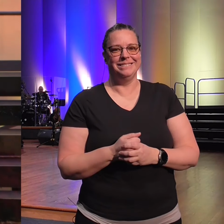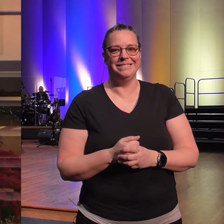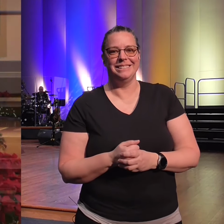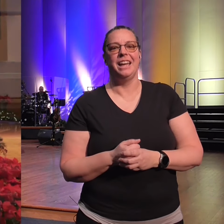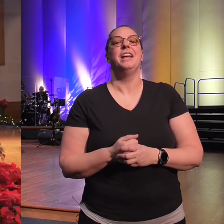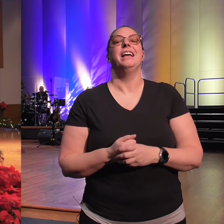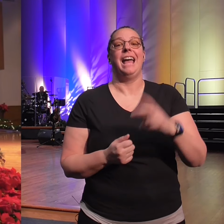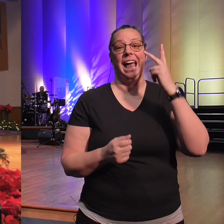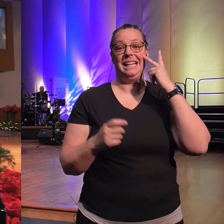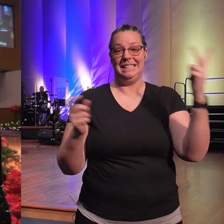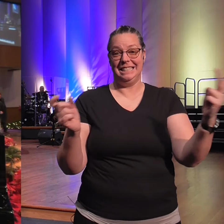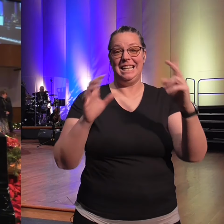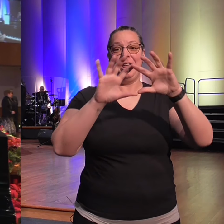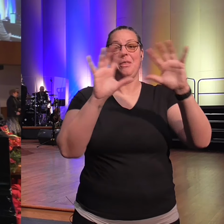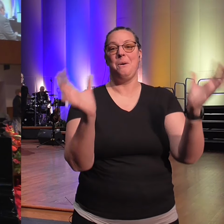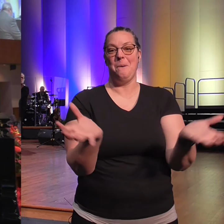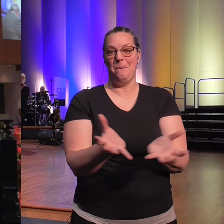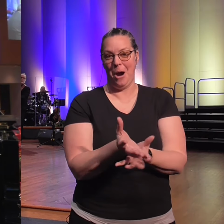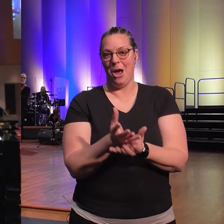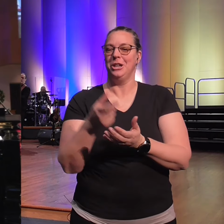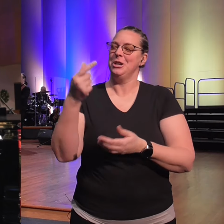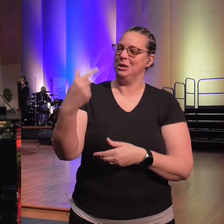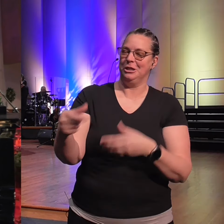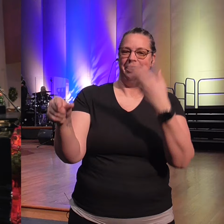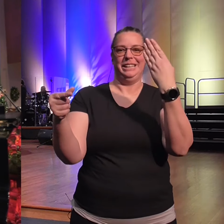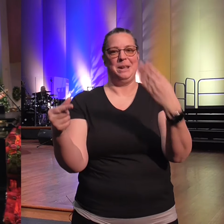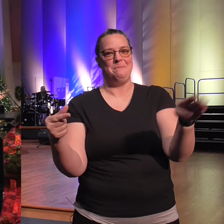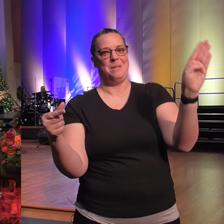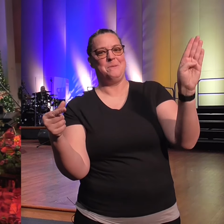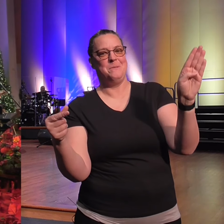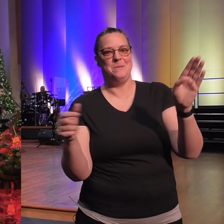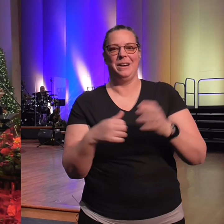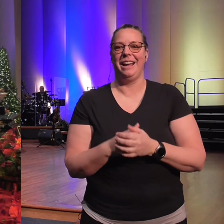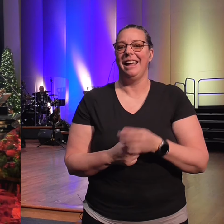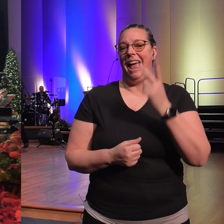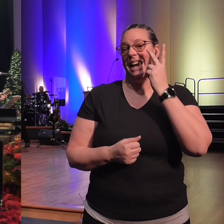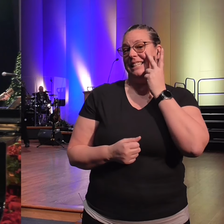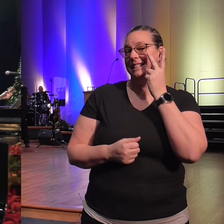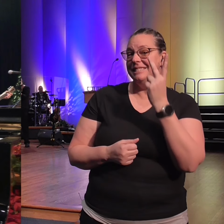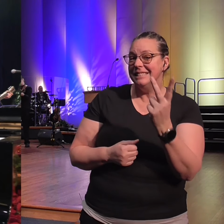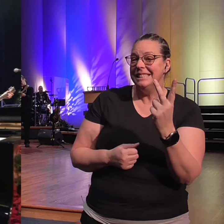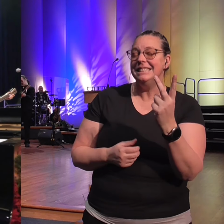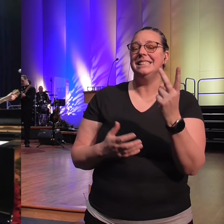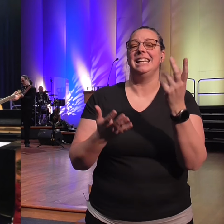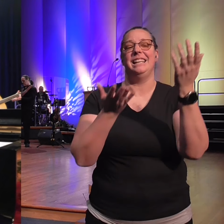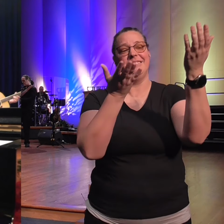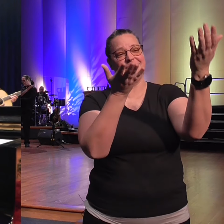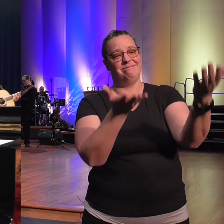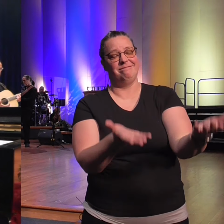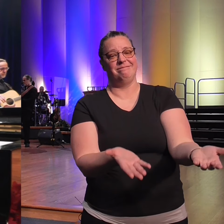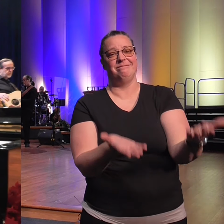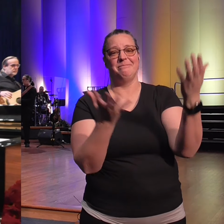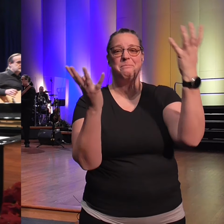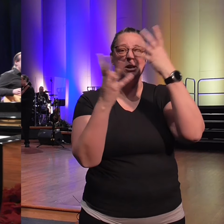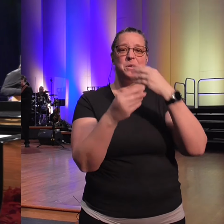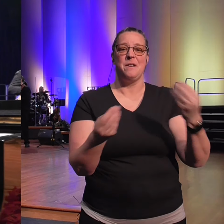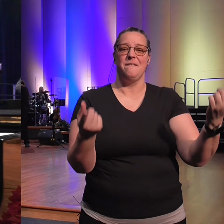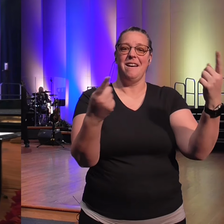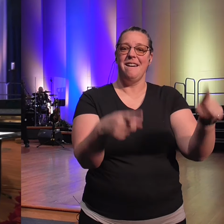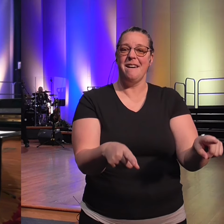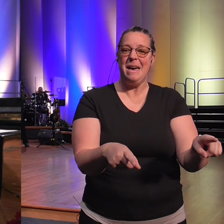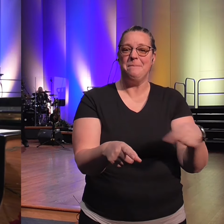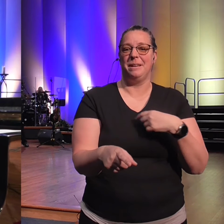See the world in green and blue. See China right in front of you. See